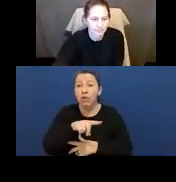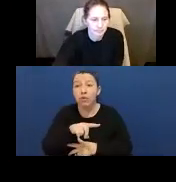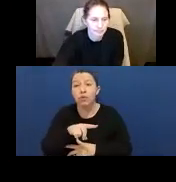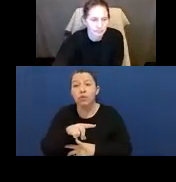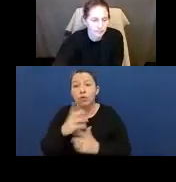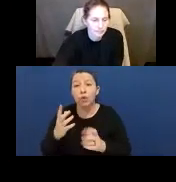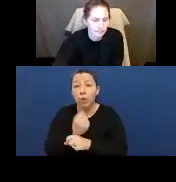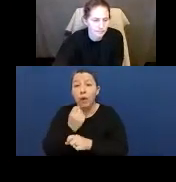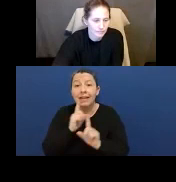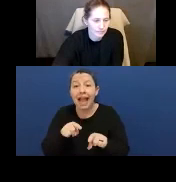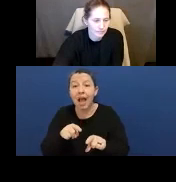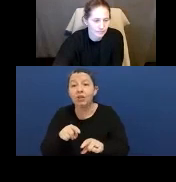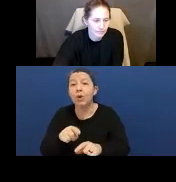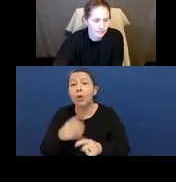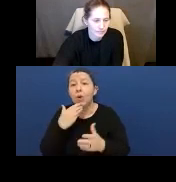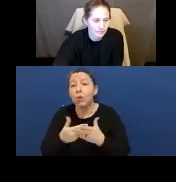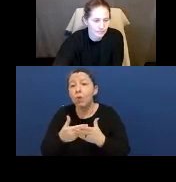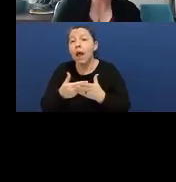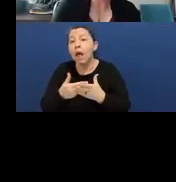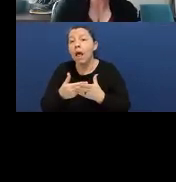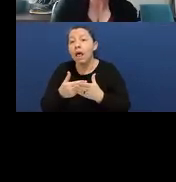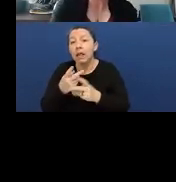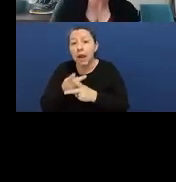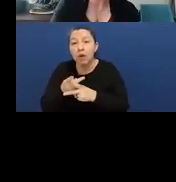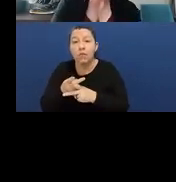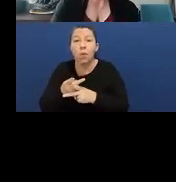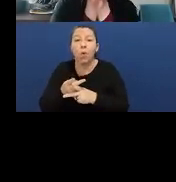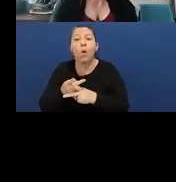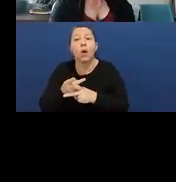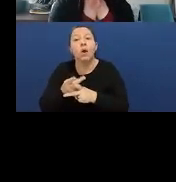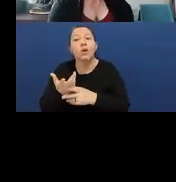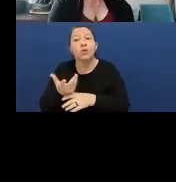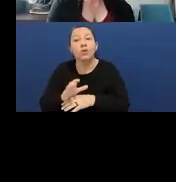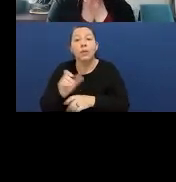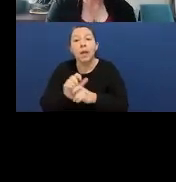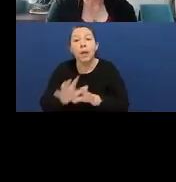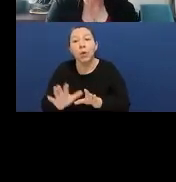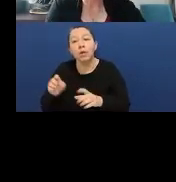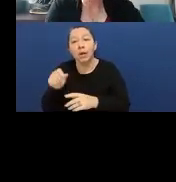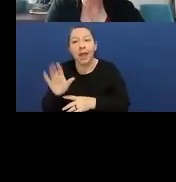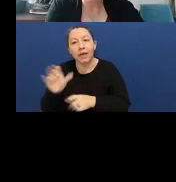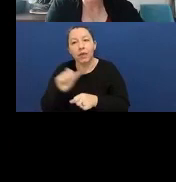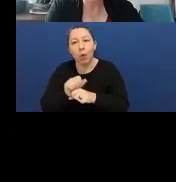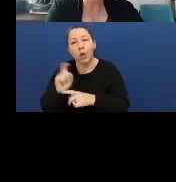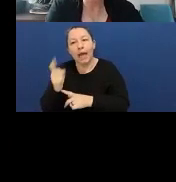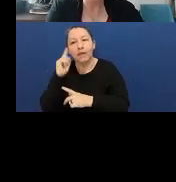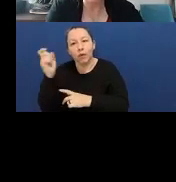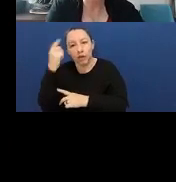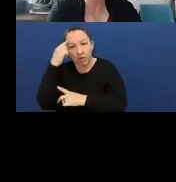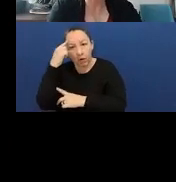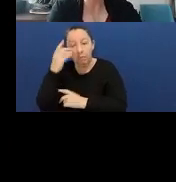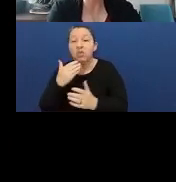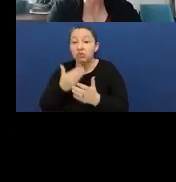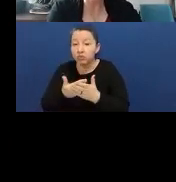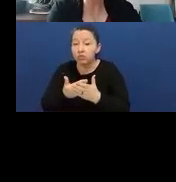was well-treated conscripted laborers there to pay their taxes. Very good. That is over